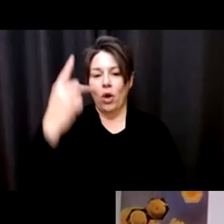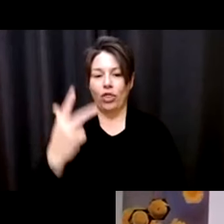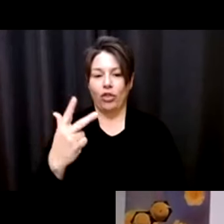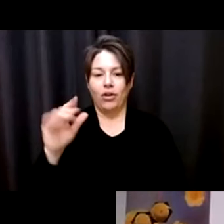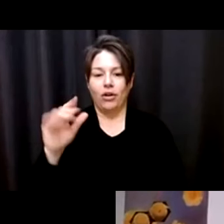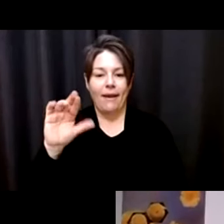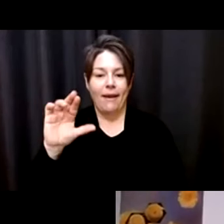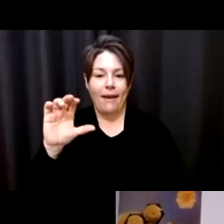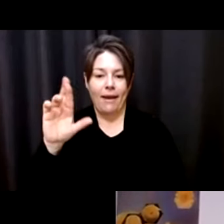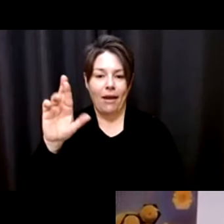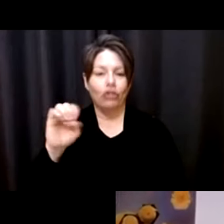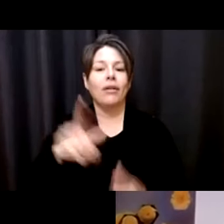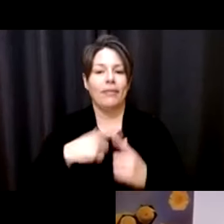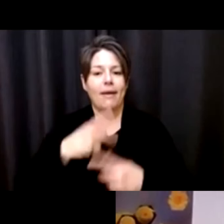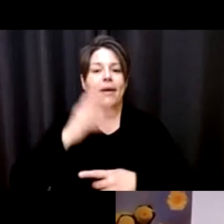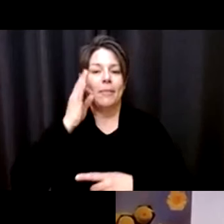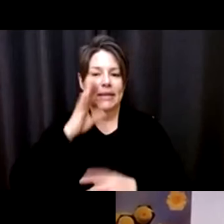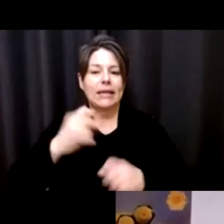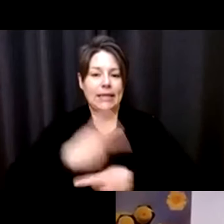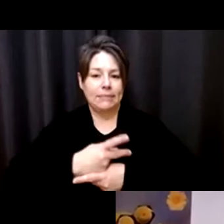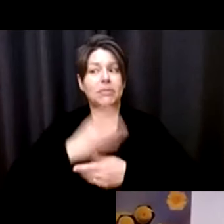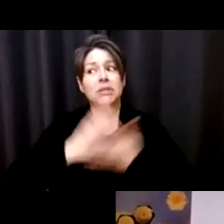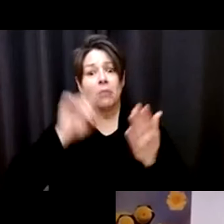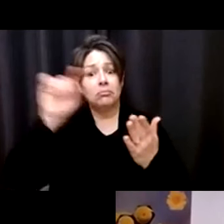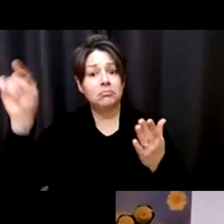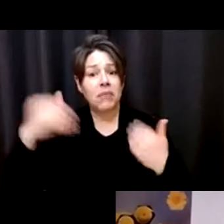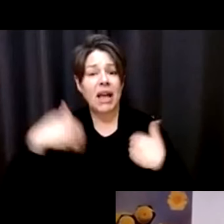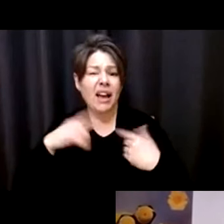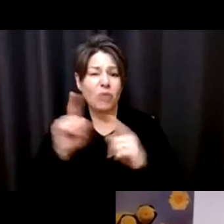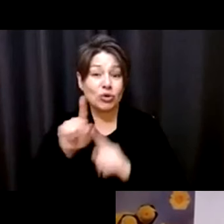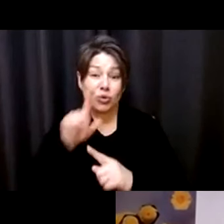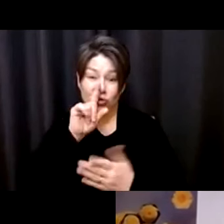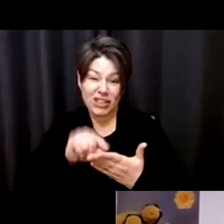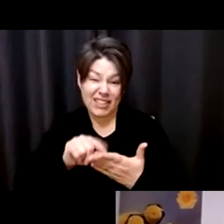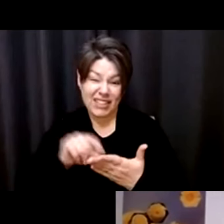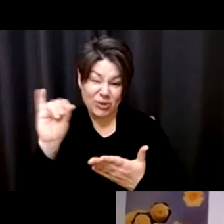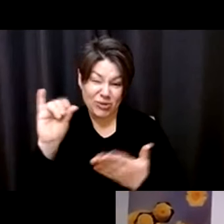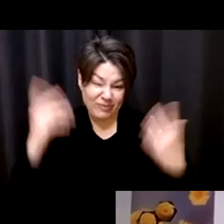I could have bees. So people do have them. Okay. And chickens too.